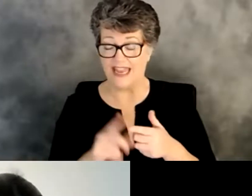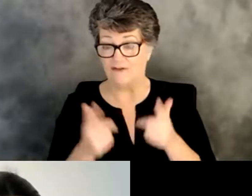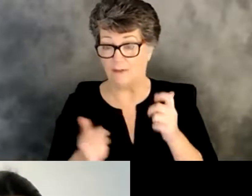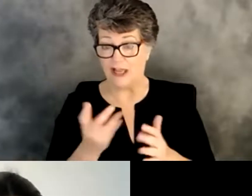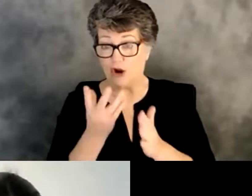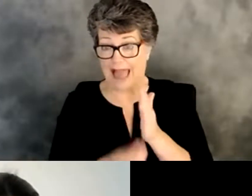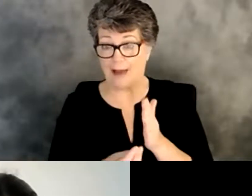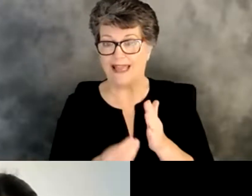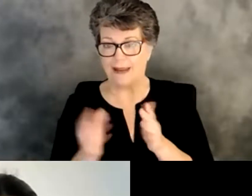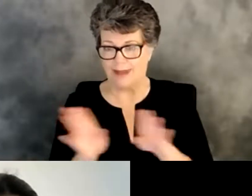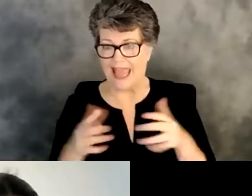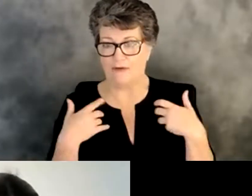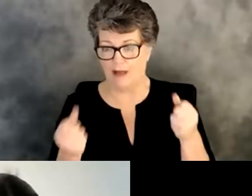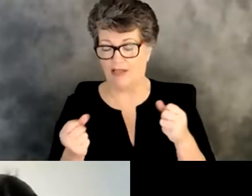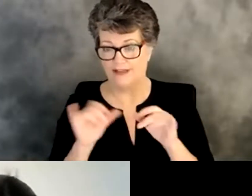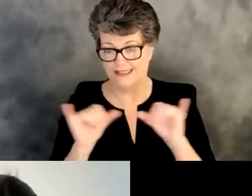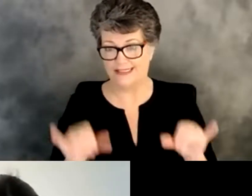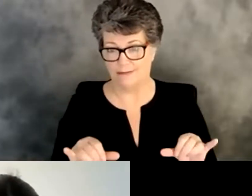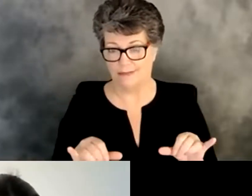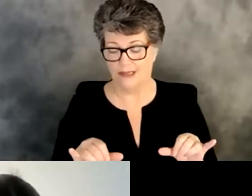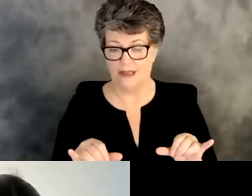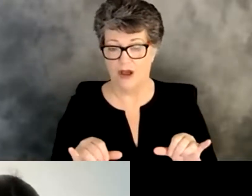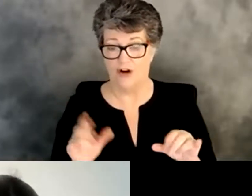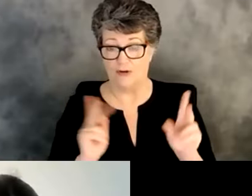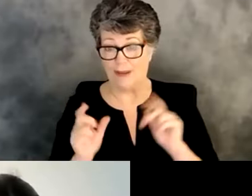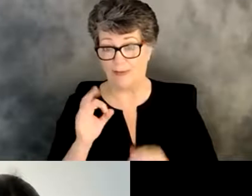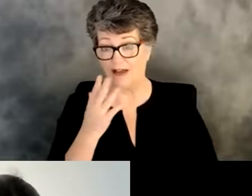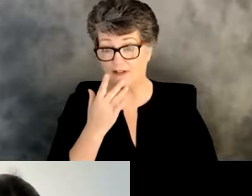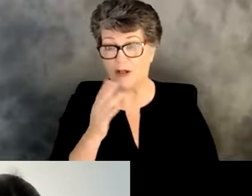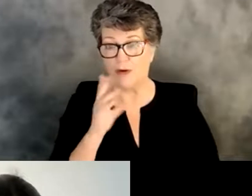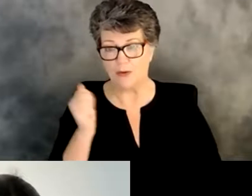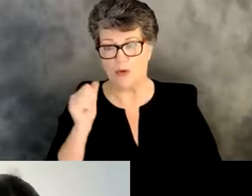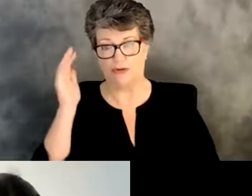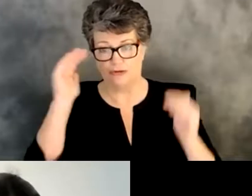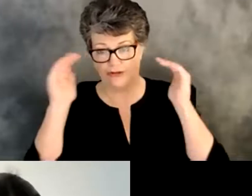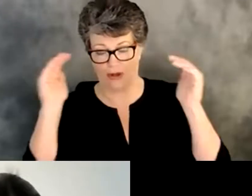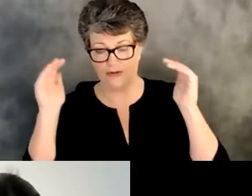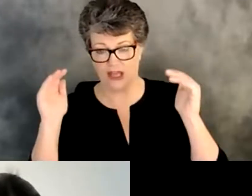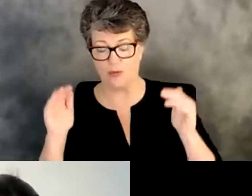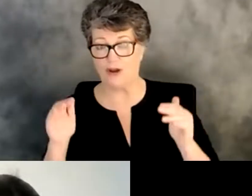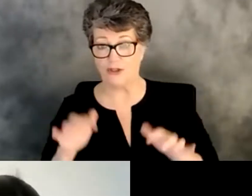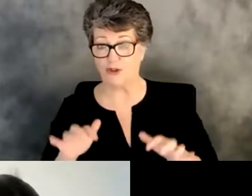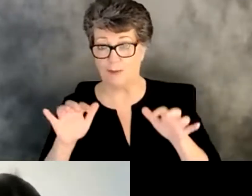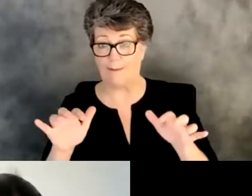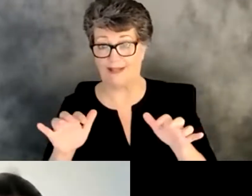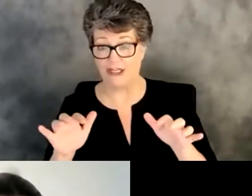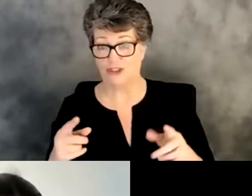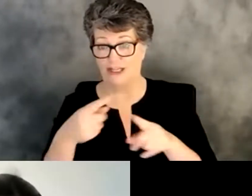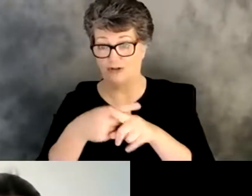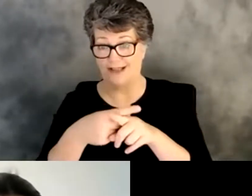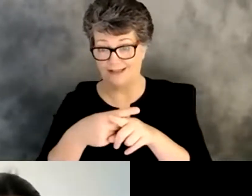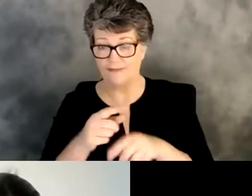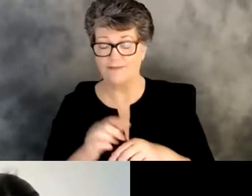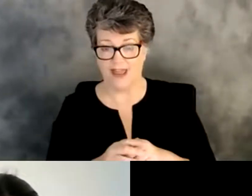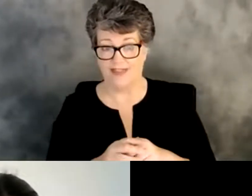in our behavioral health system for both people of color and older adults, and where those two populations intersect. I think there's almost